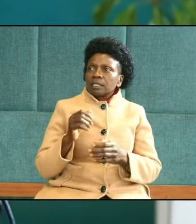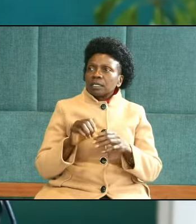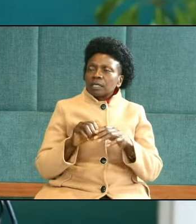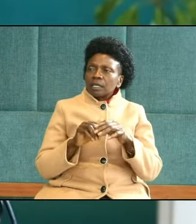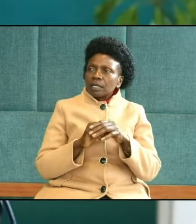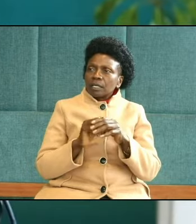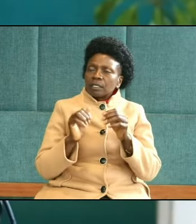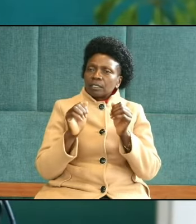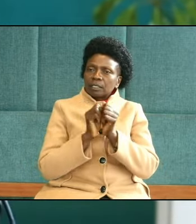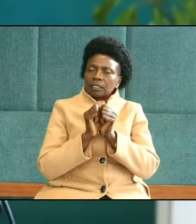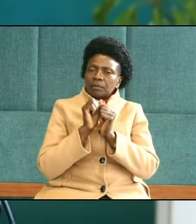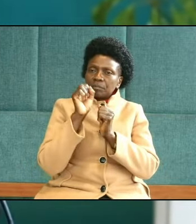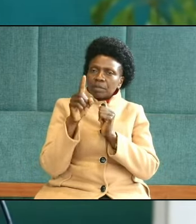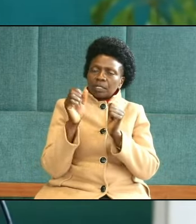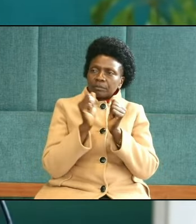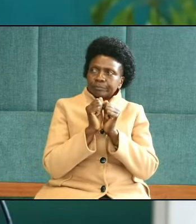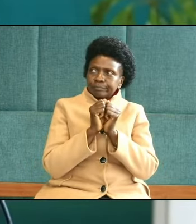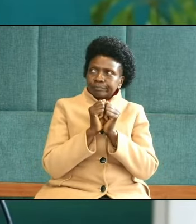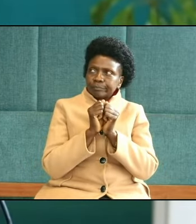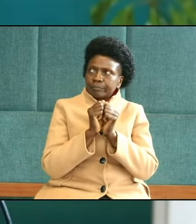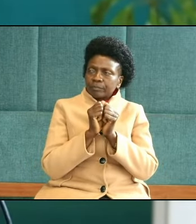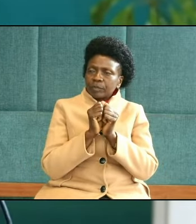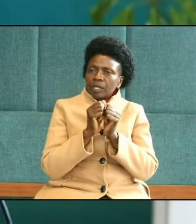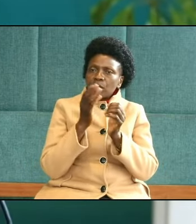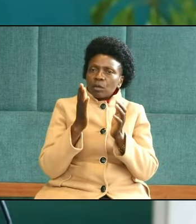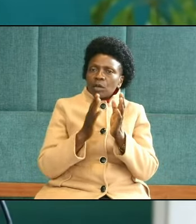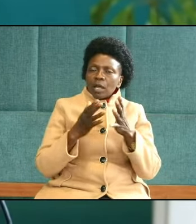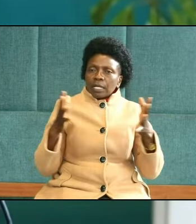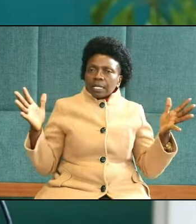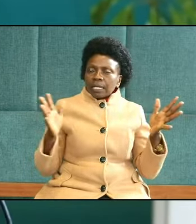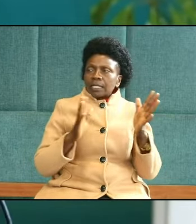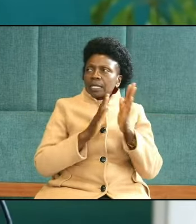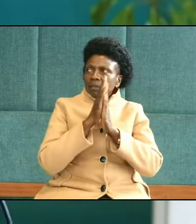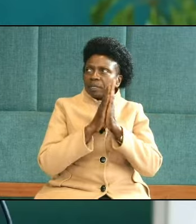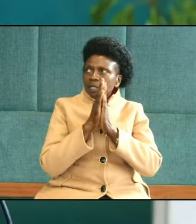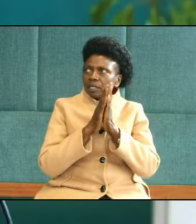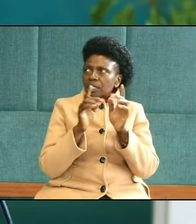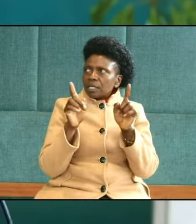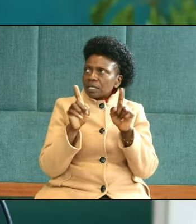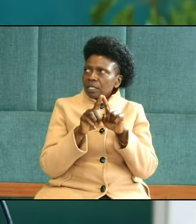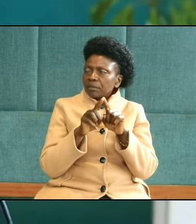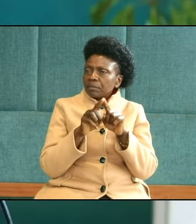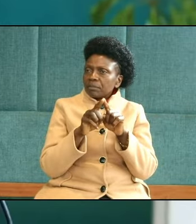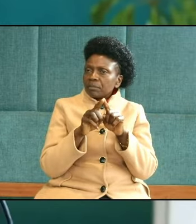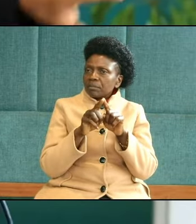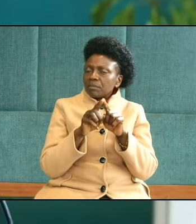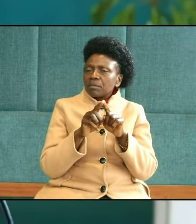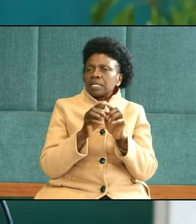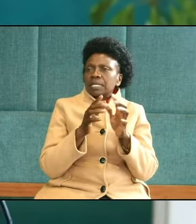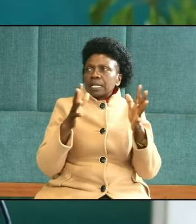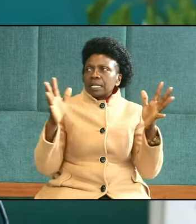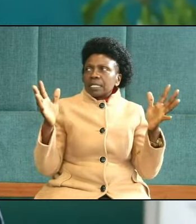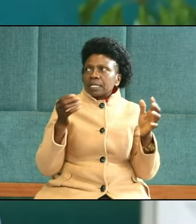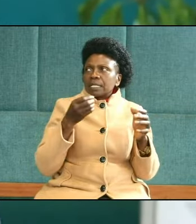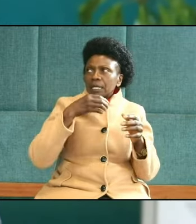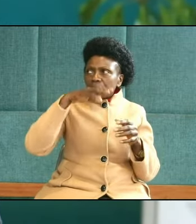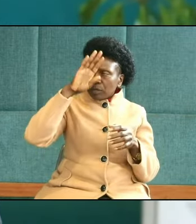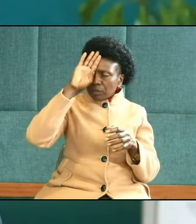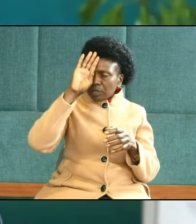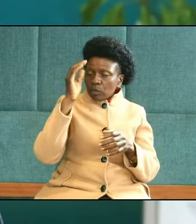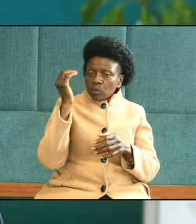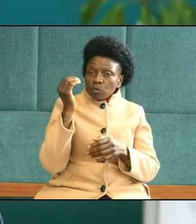was that pivotal date with great expectation, but also great disappointment. And as we look back, we